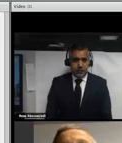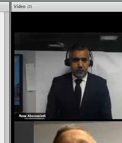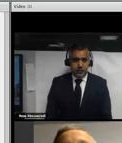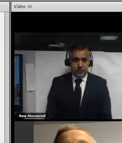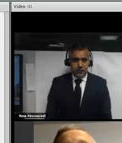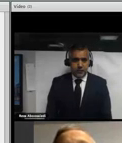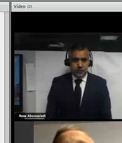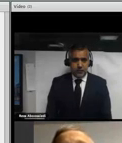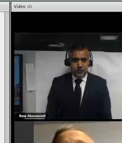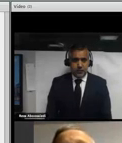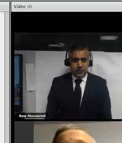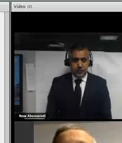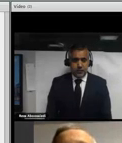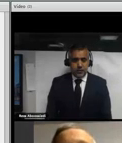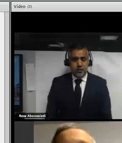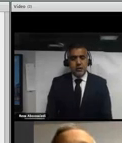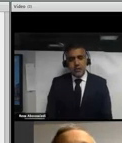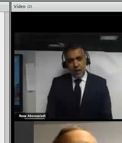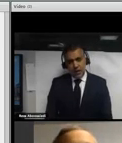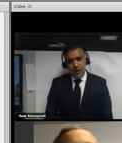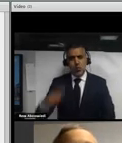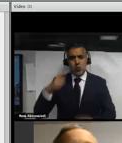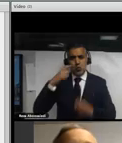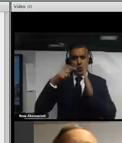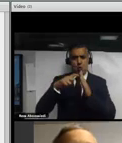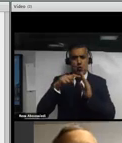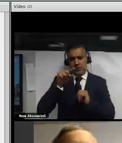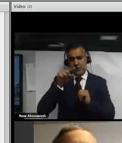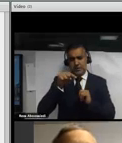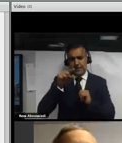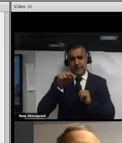notice what's happening now. There's a lot of people. It seems